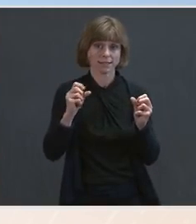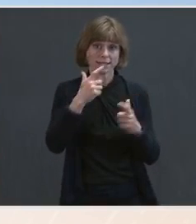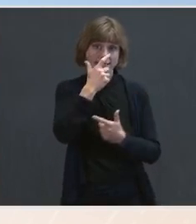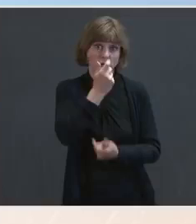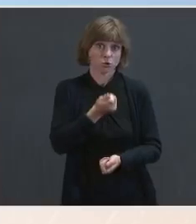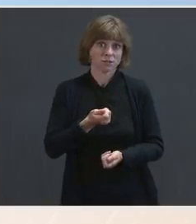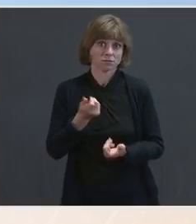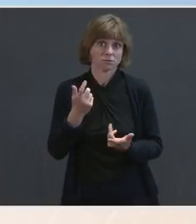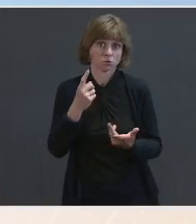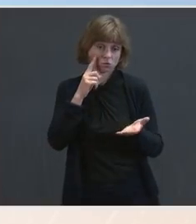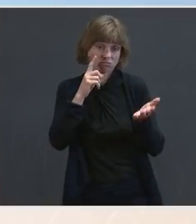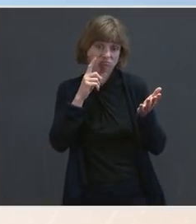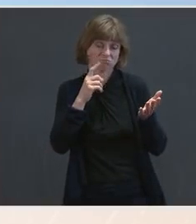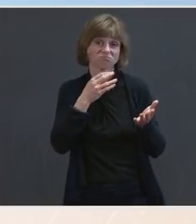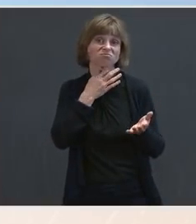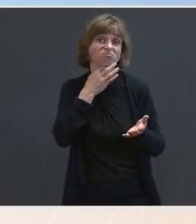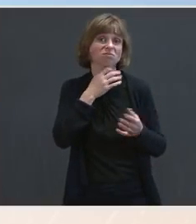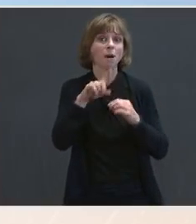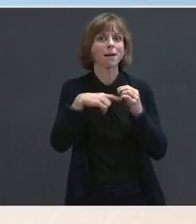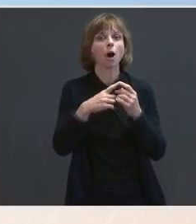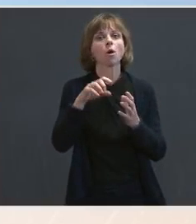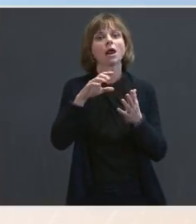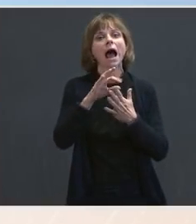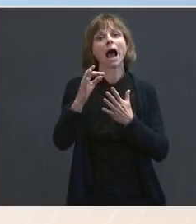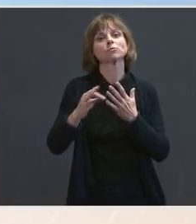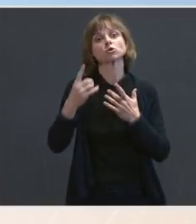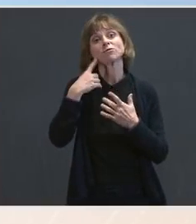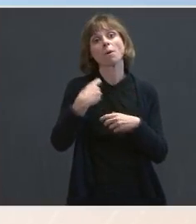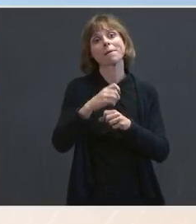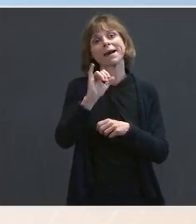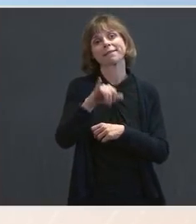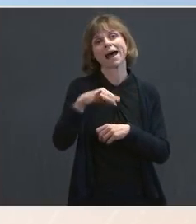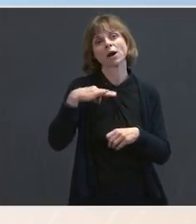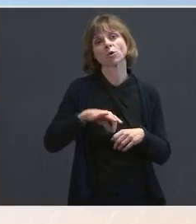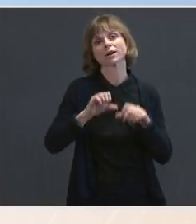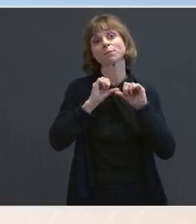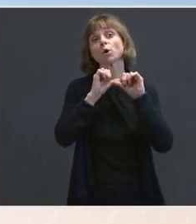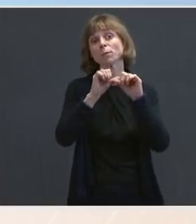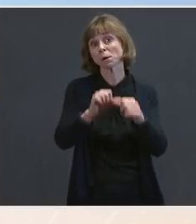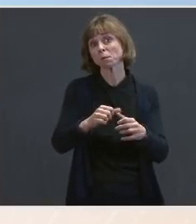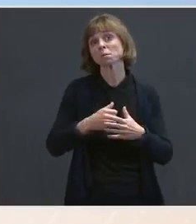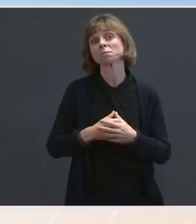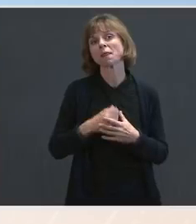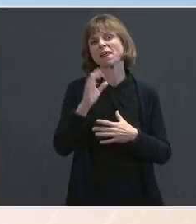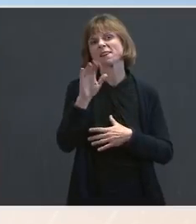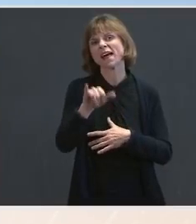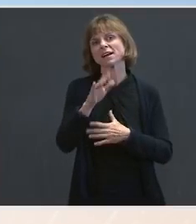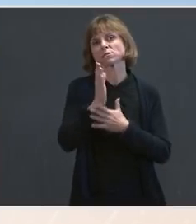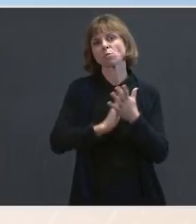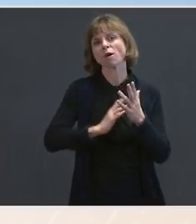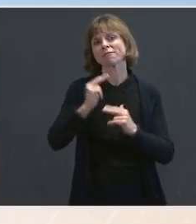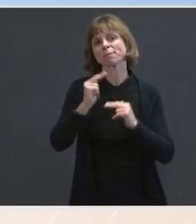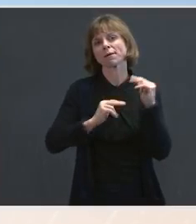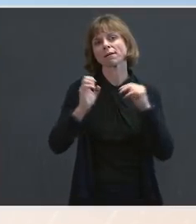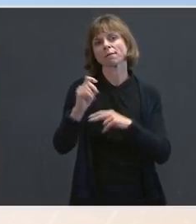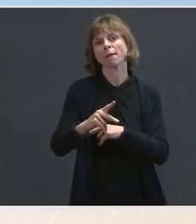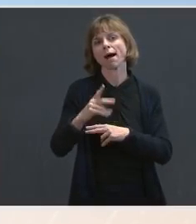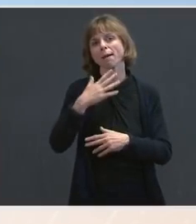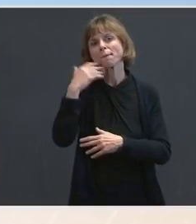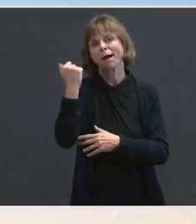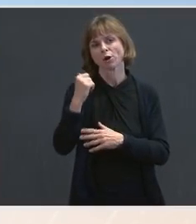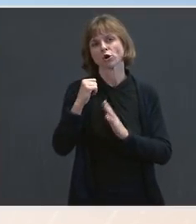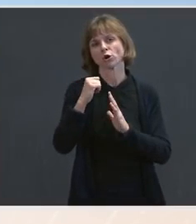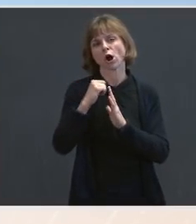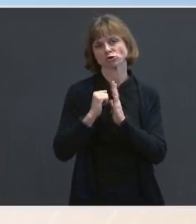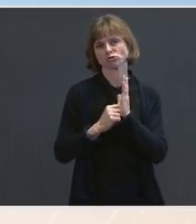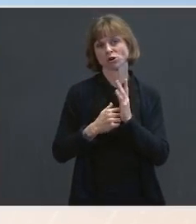in exploring options for making the child tax credit permanent as part of the Build Back Better agenda. He's been heartened to see bipartisan support for ideas